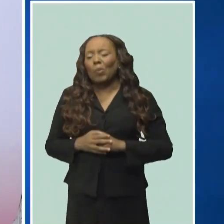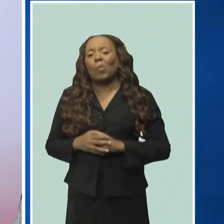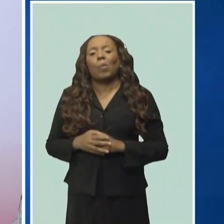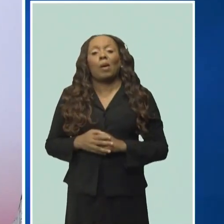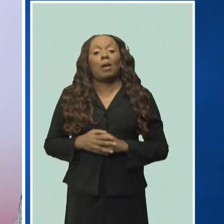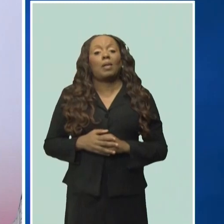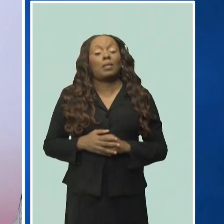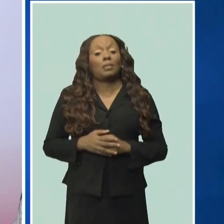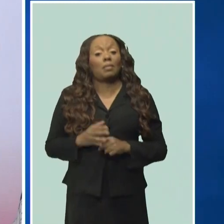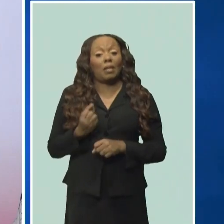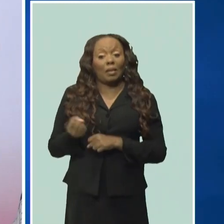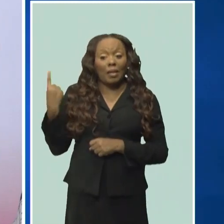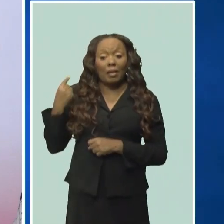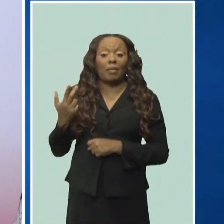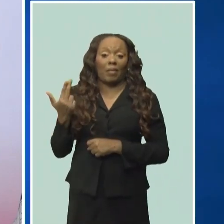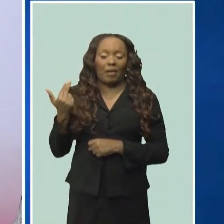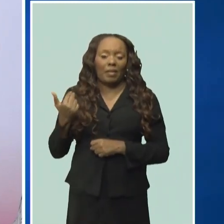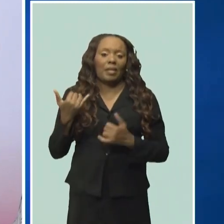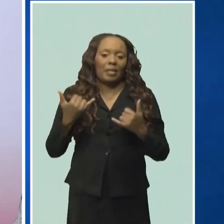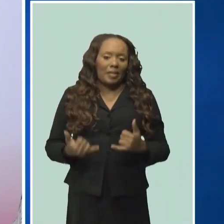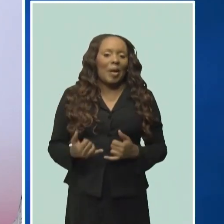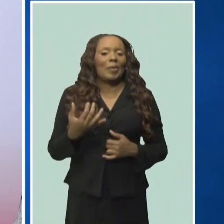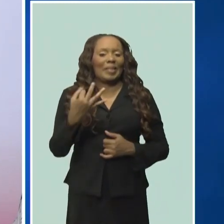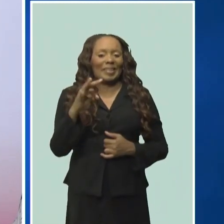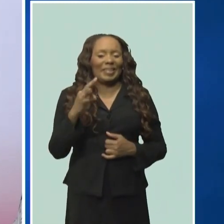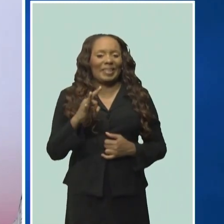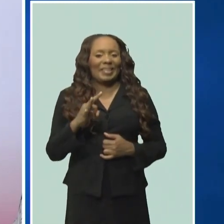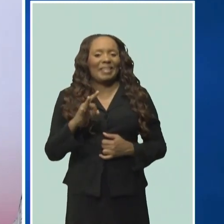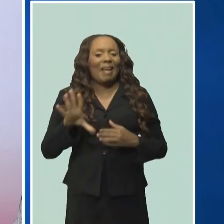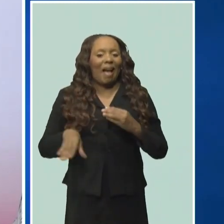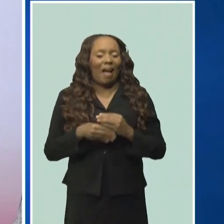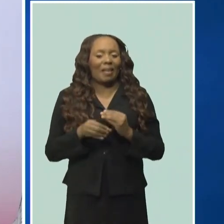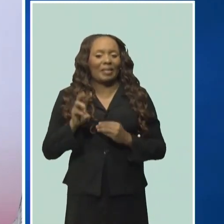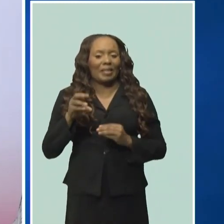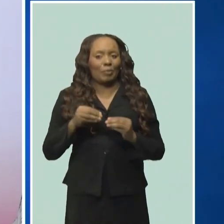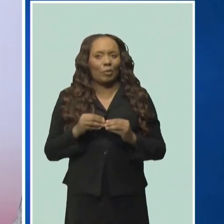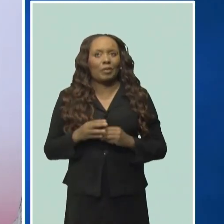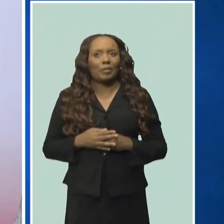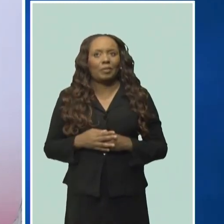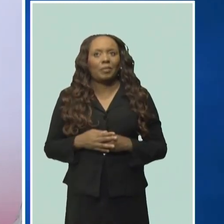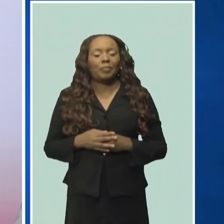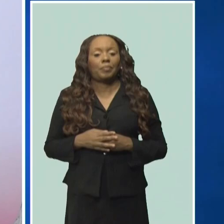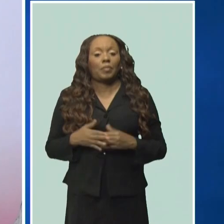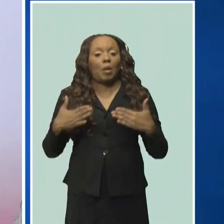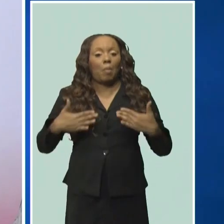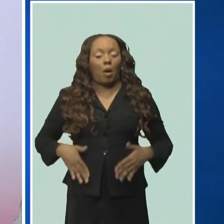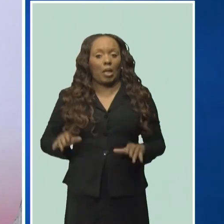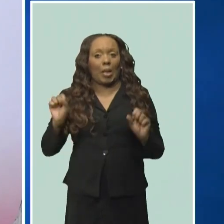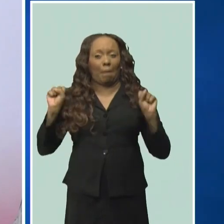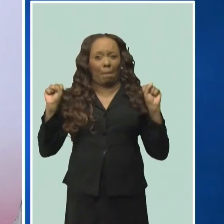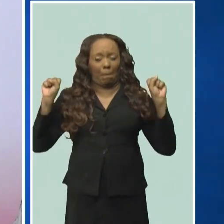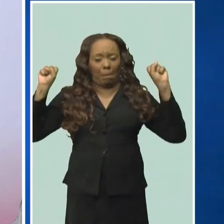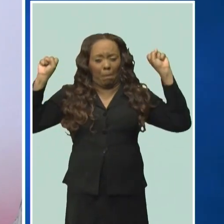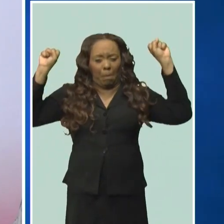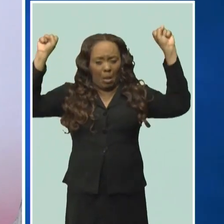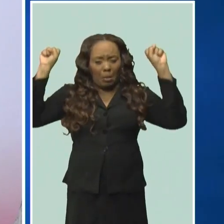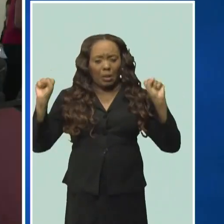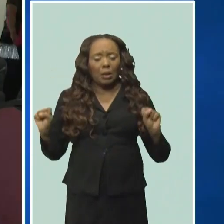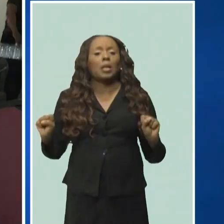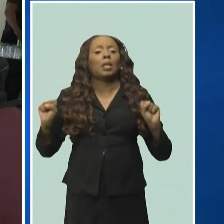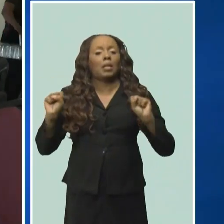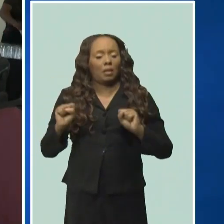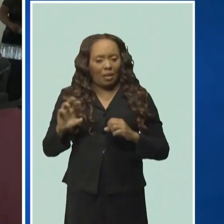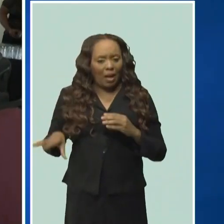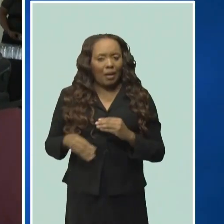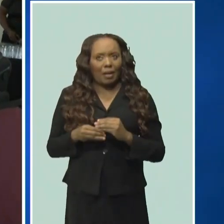on. I want to thank those that came on. I'm told you'll be happy to hear that bodybuilding has also come on. Elder Affairs Minister Kirk Humphrey was speaking during